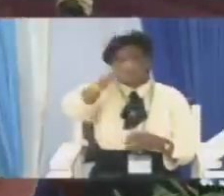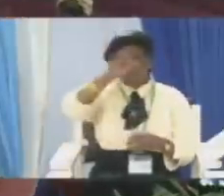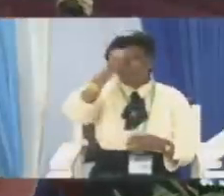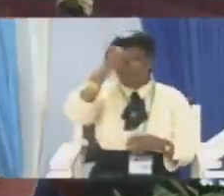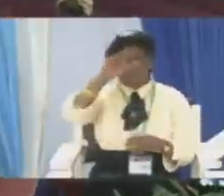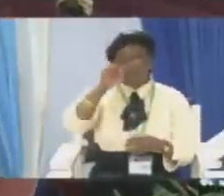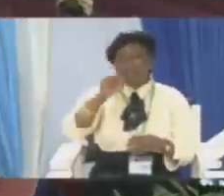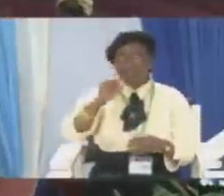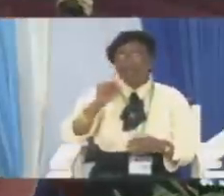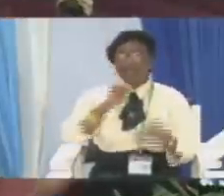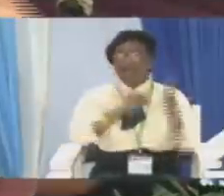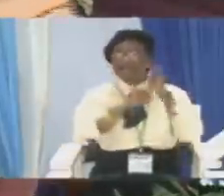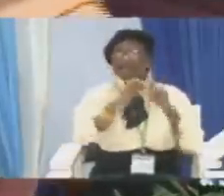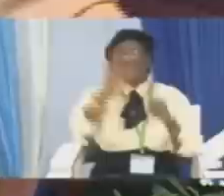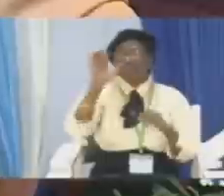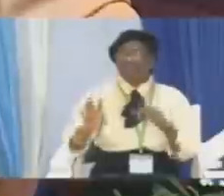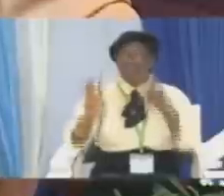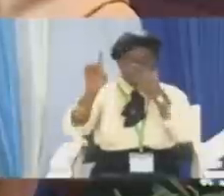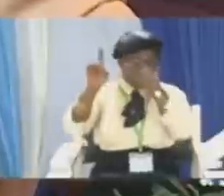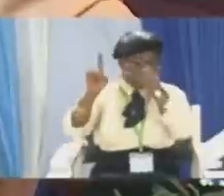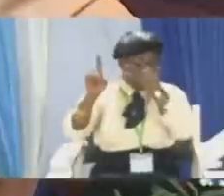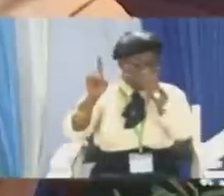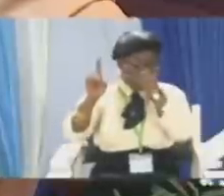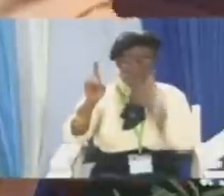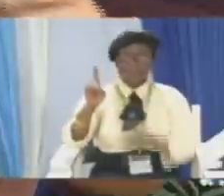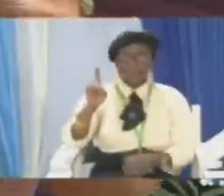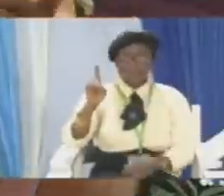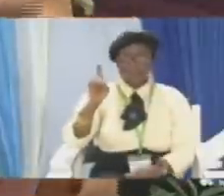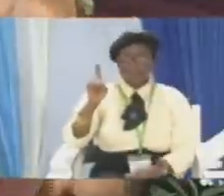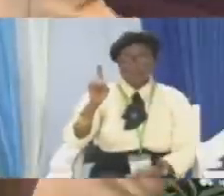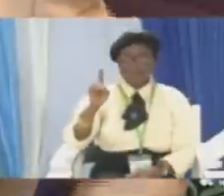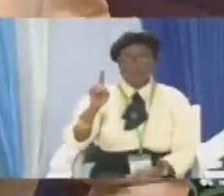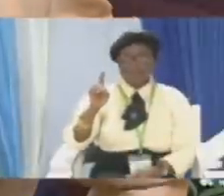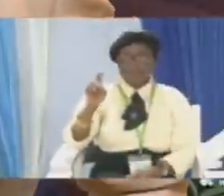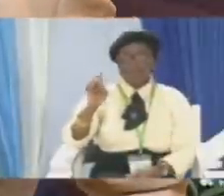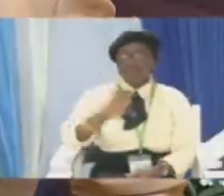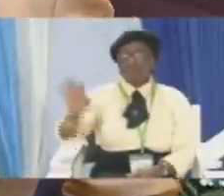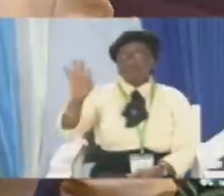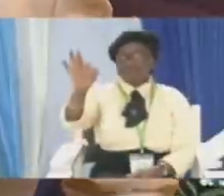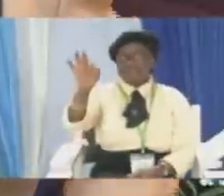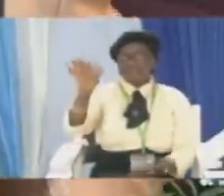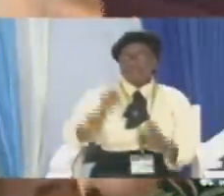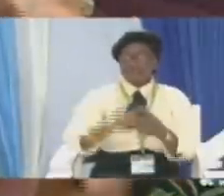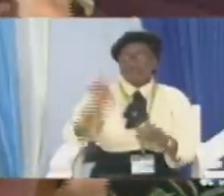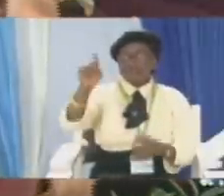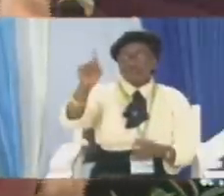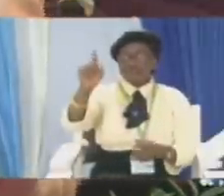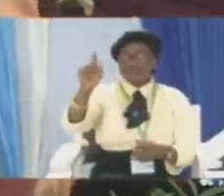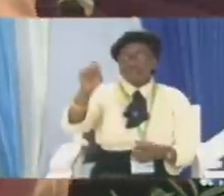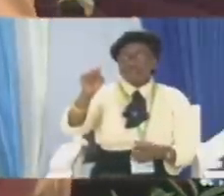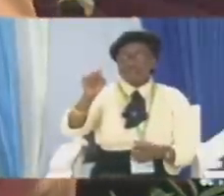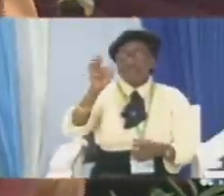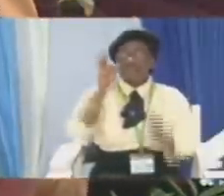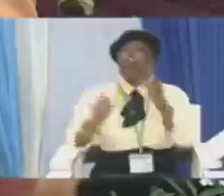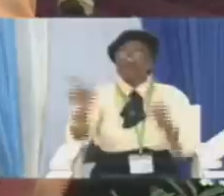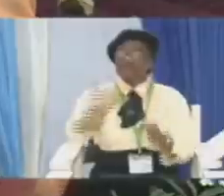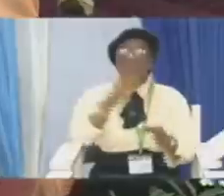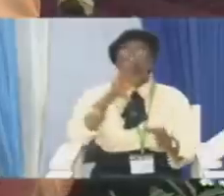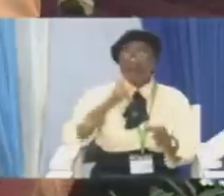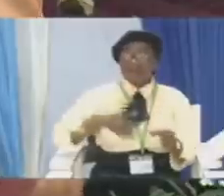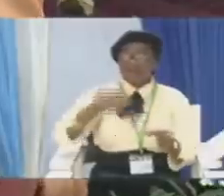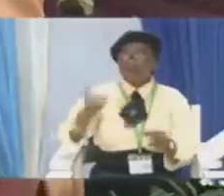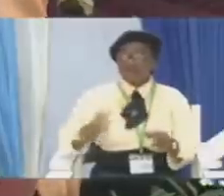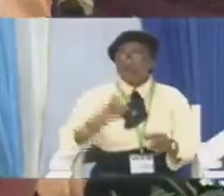Isaiah chapter 1. Isaiah 1, 19 to 20. He said, if you be willing and